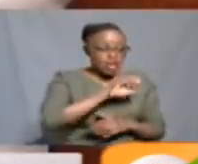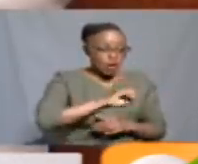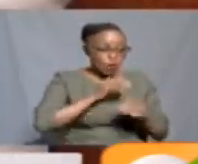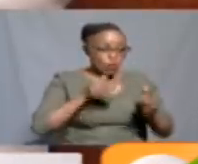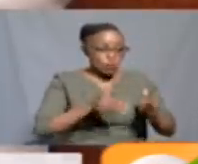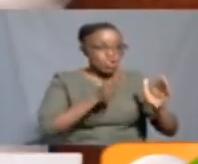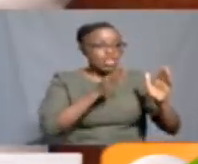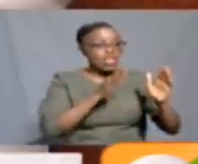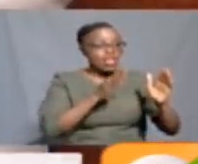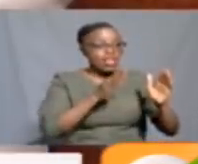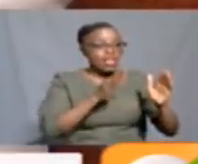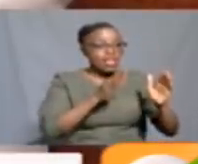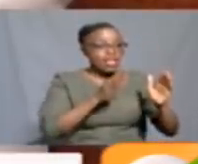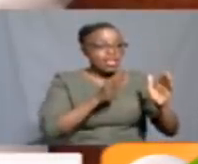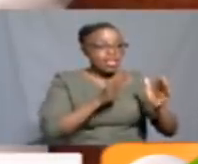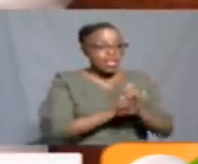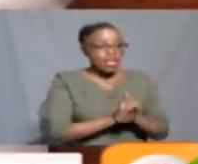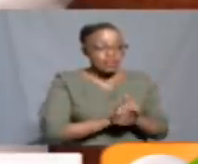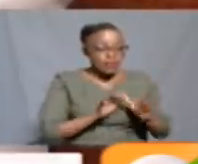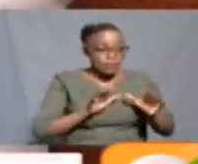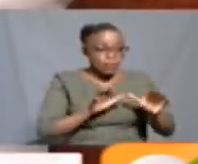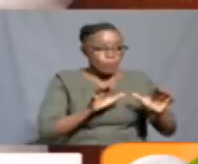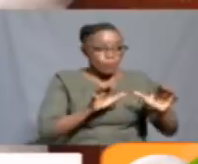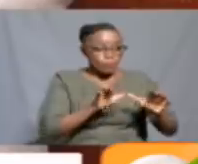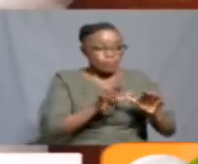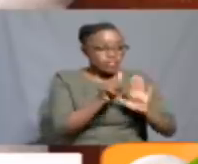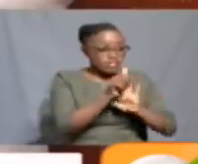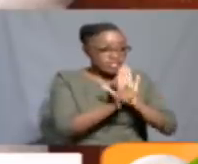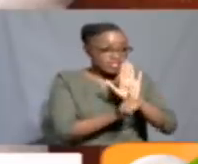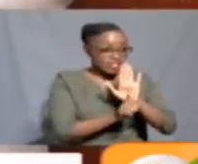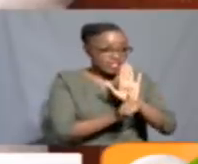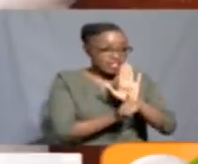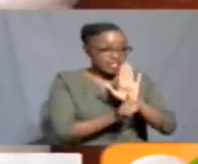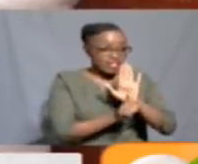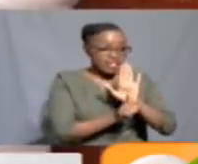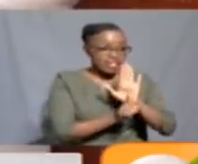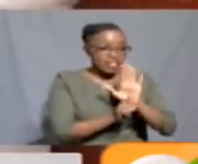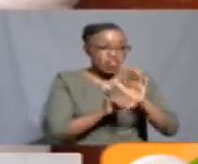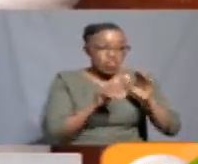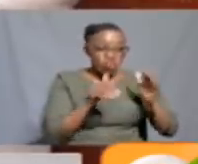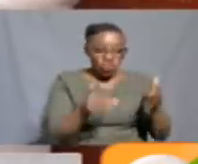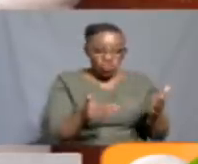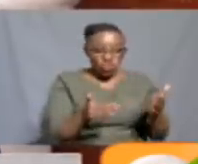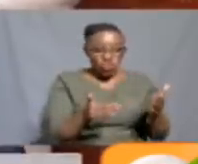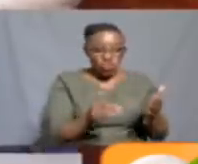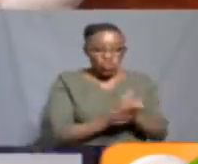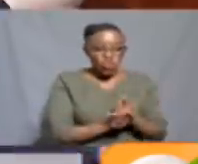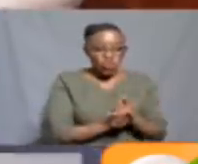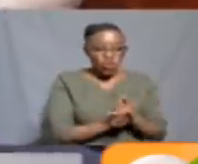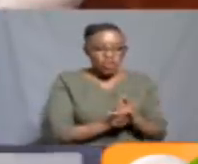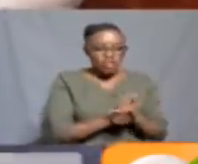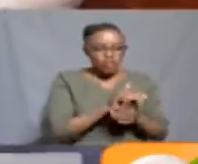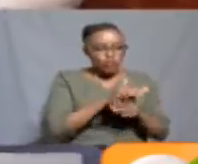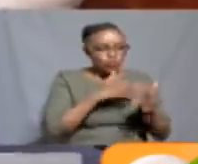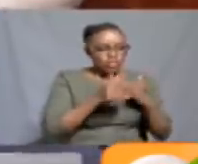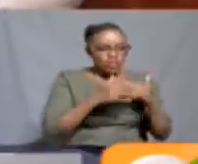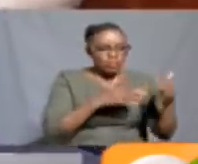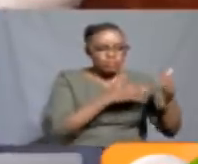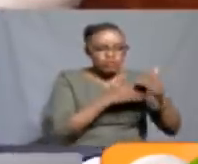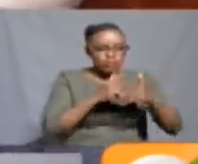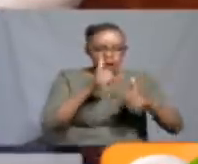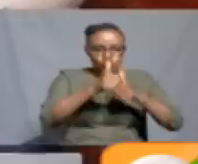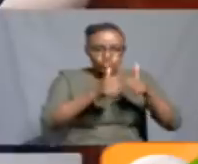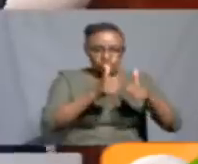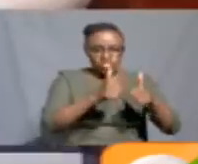are they really pushing this whole agenda? Or their impediments. They're putting the